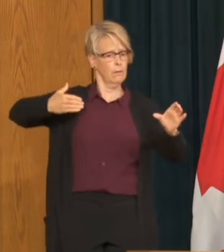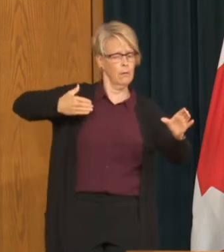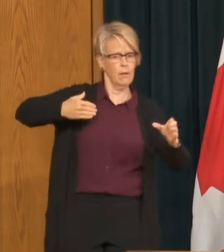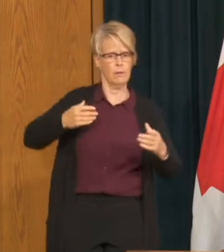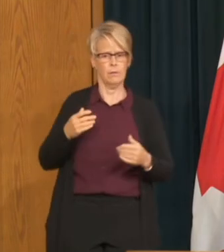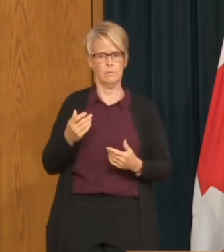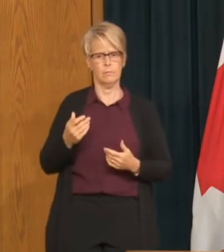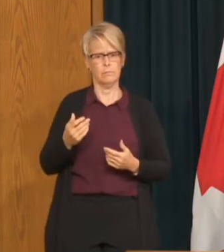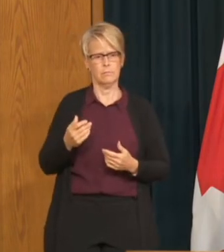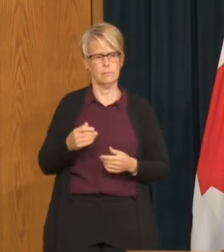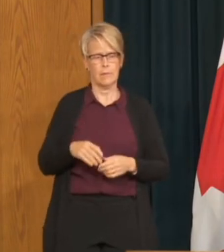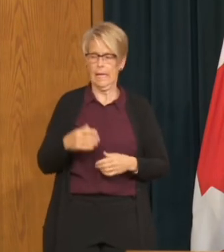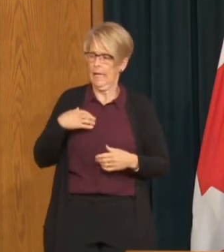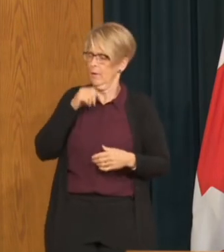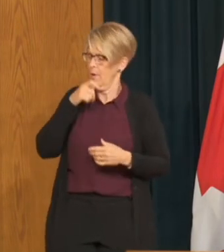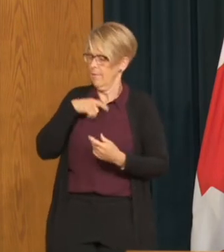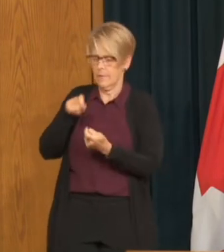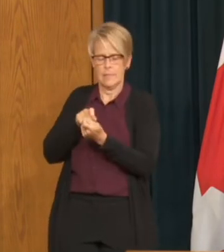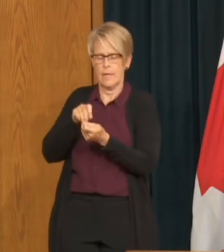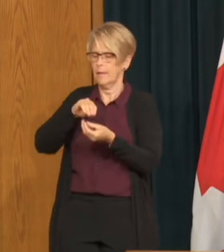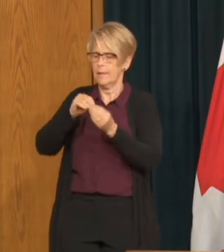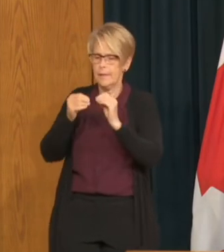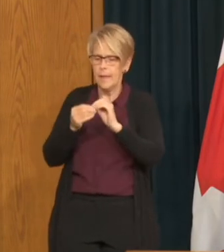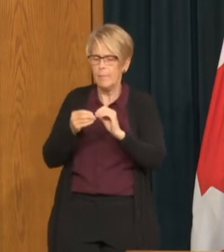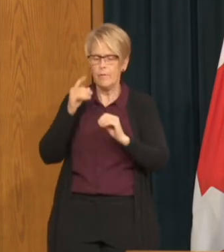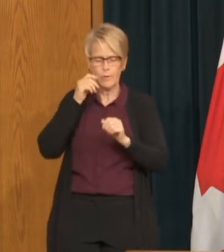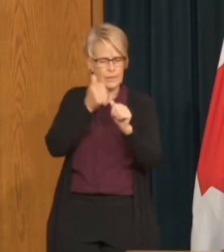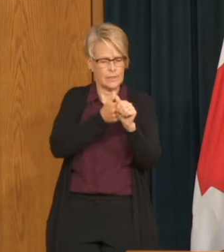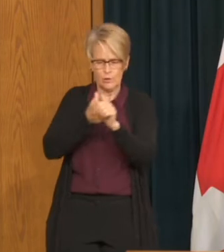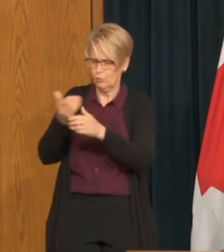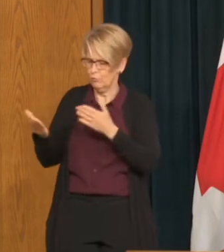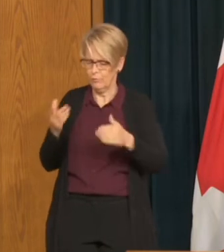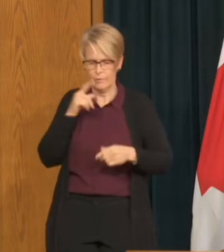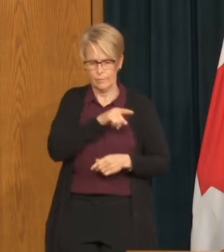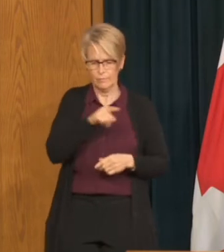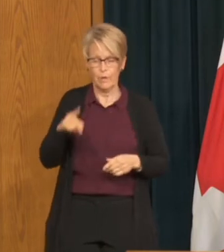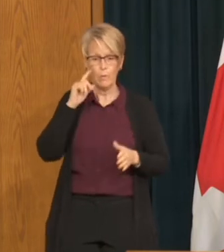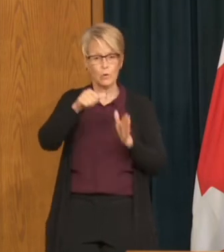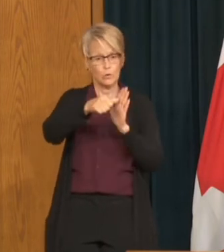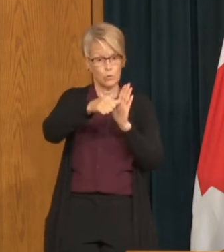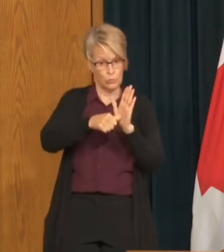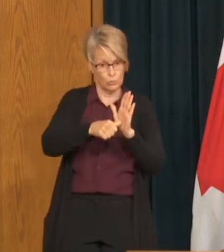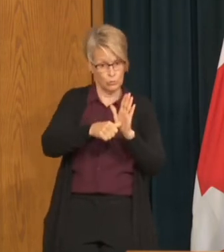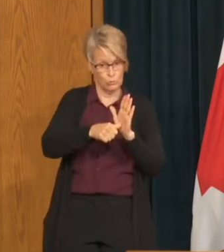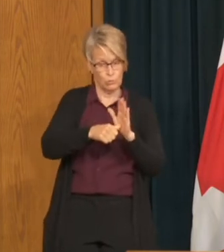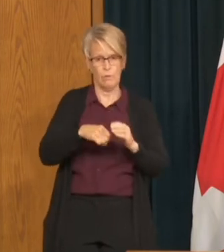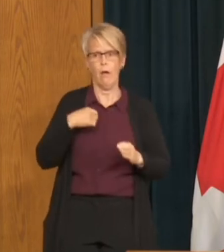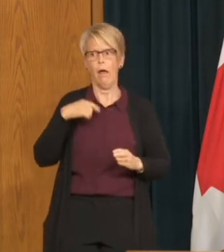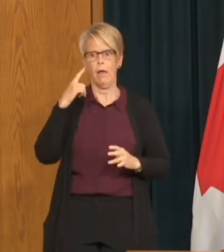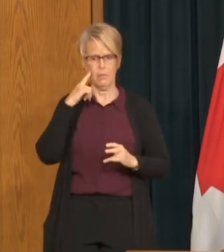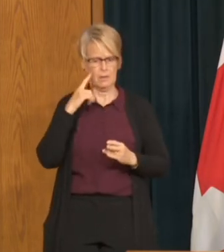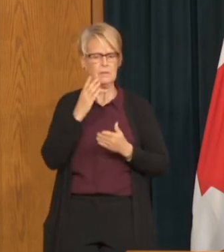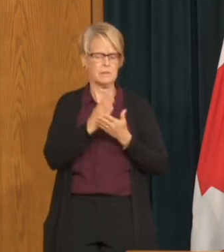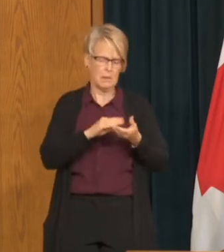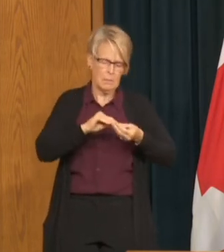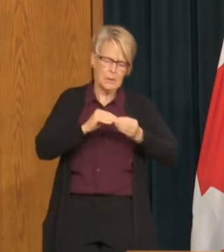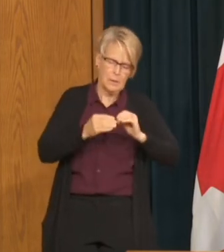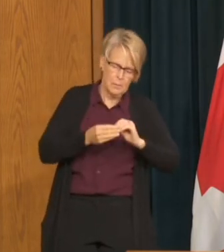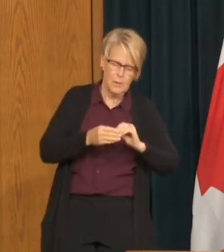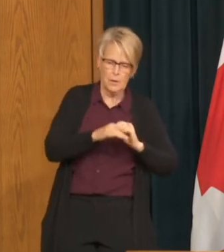know, Phil, I don't have the exact numbers across each and every service. For sure on surgery, I believe we have some numbers, but I would